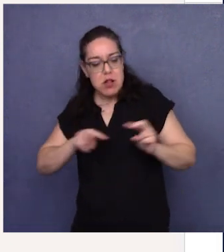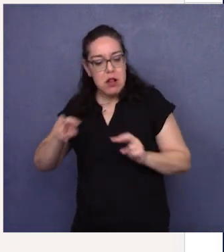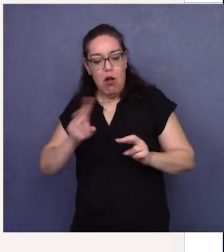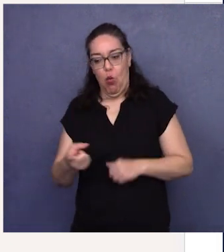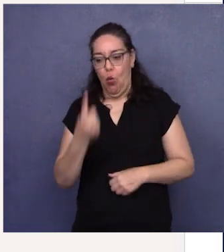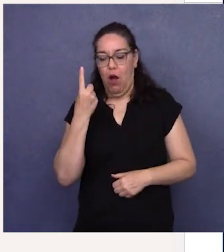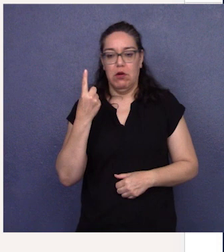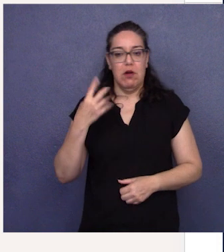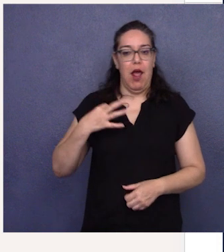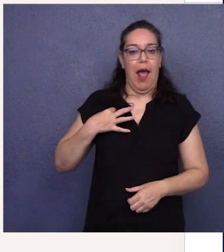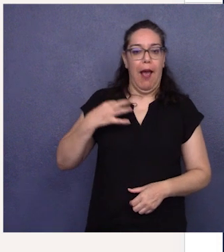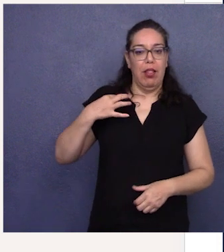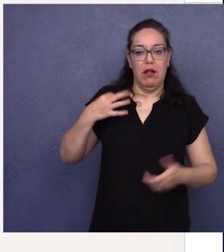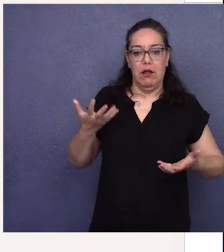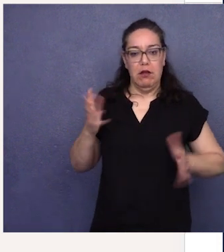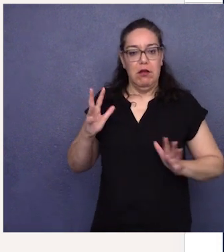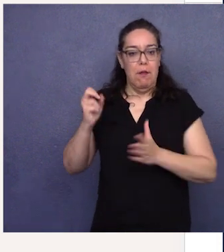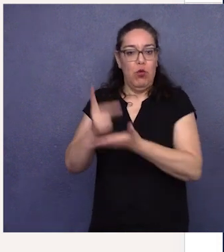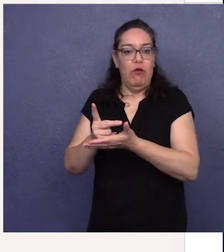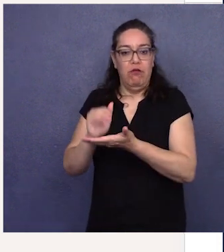applicant to be the to be awarded.